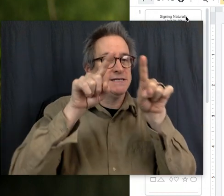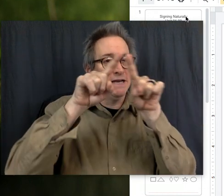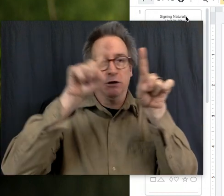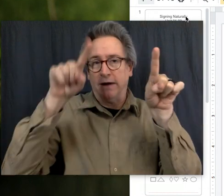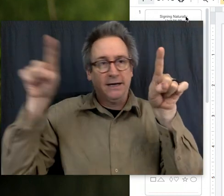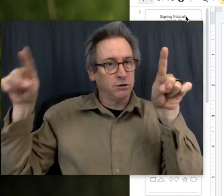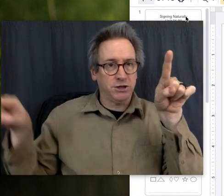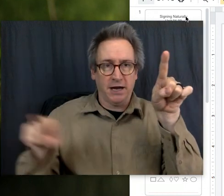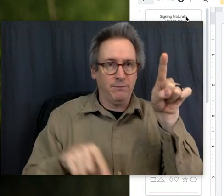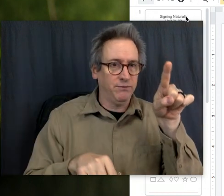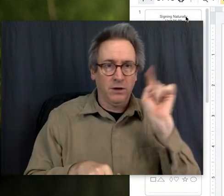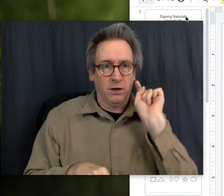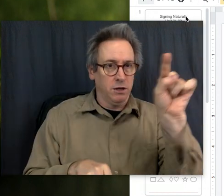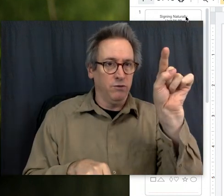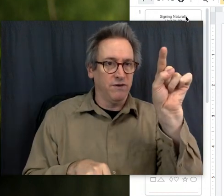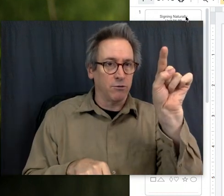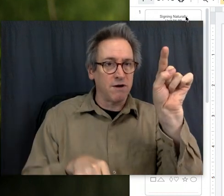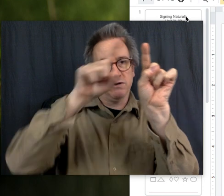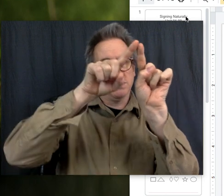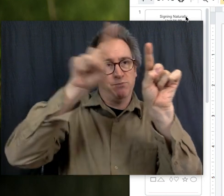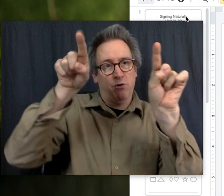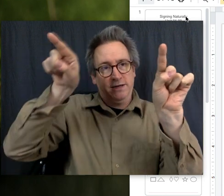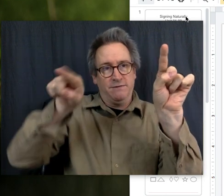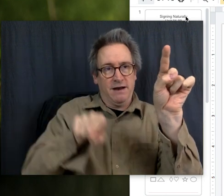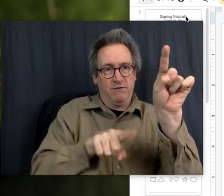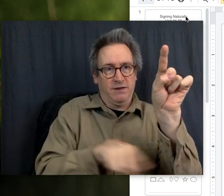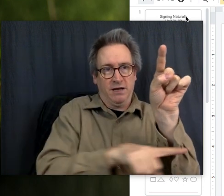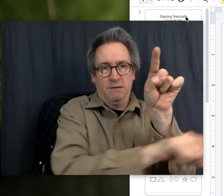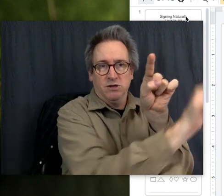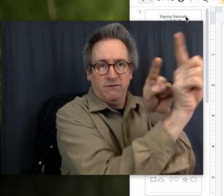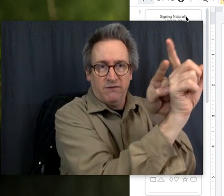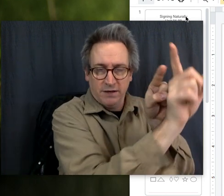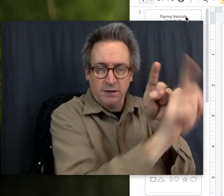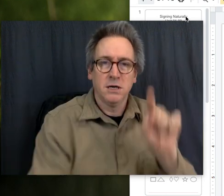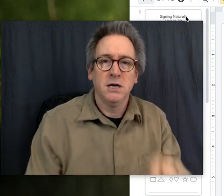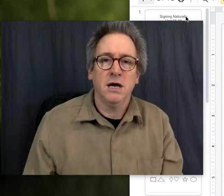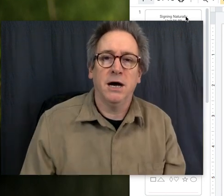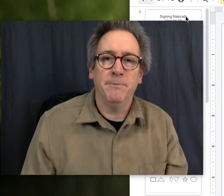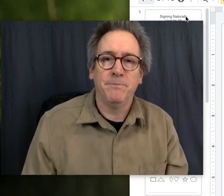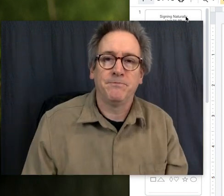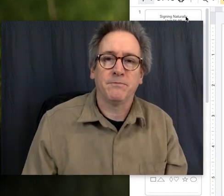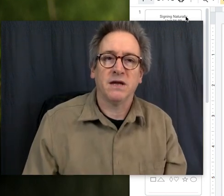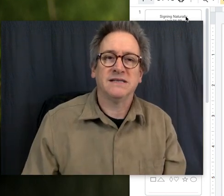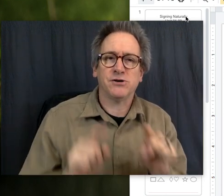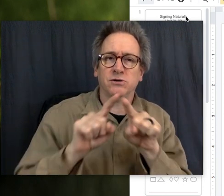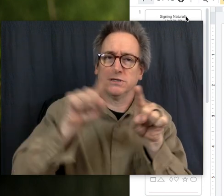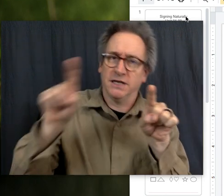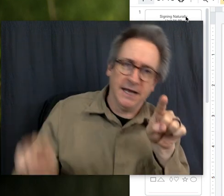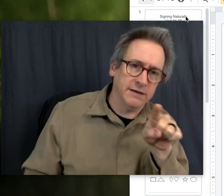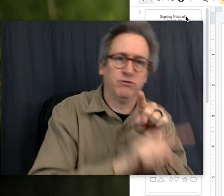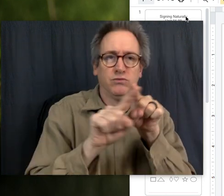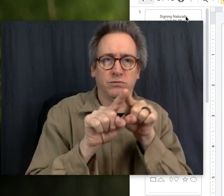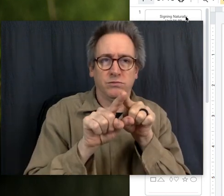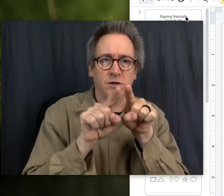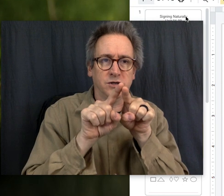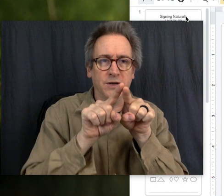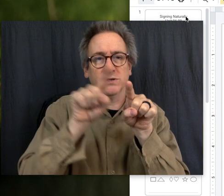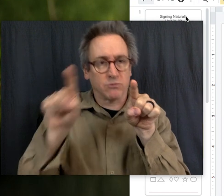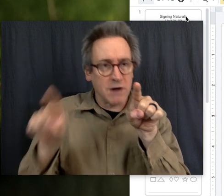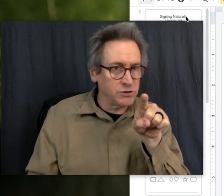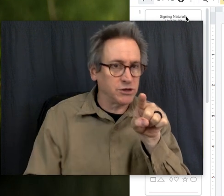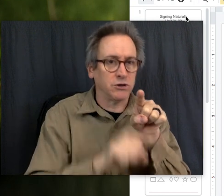If it's an irregular shape, you've got a reference point, and then everything comes off of it. Circles, again,